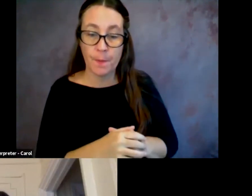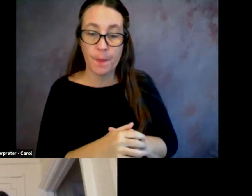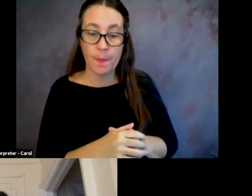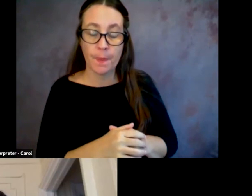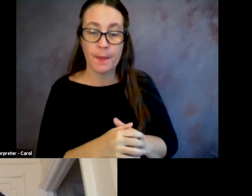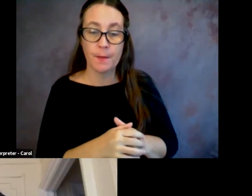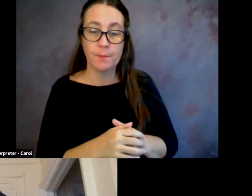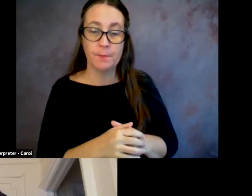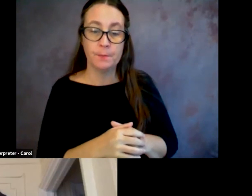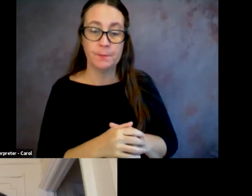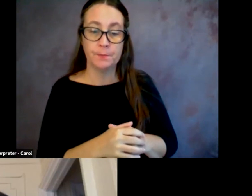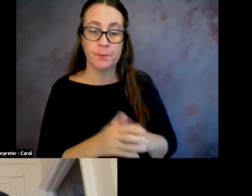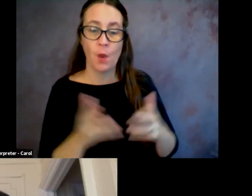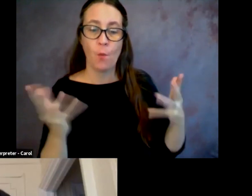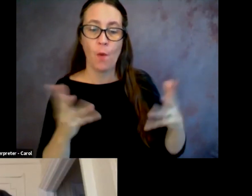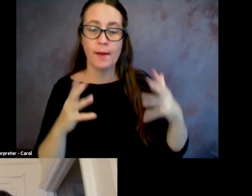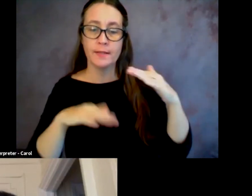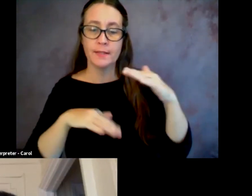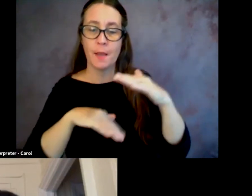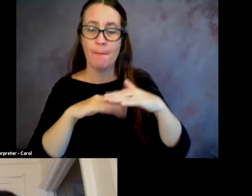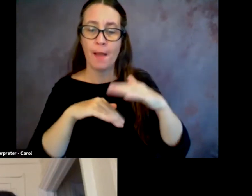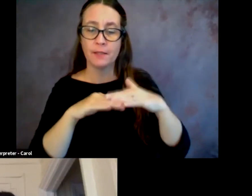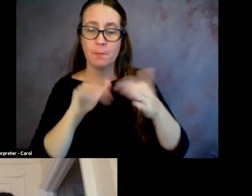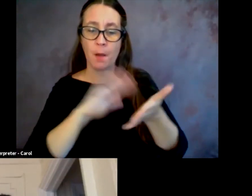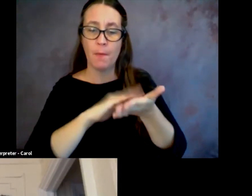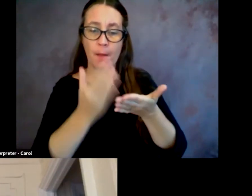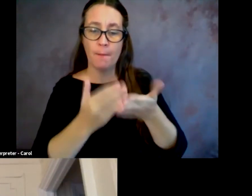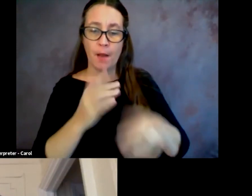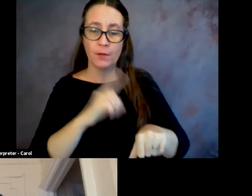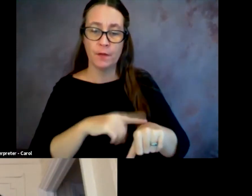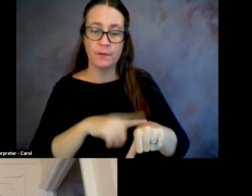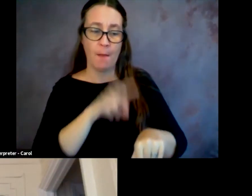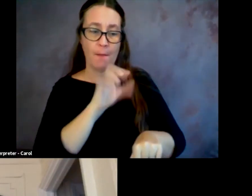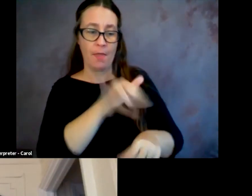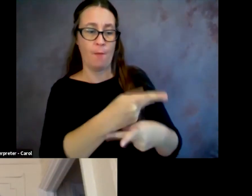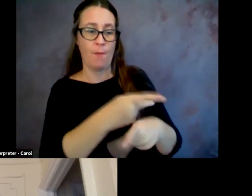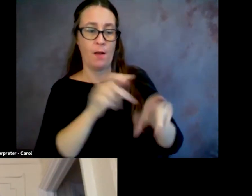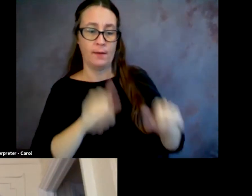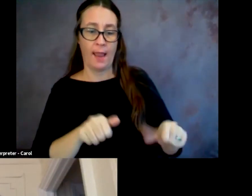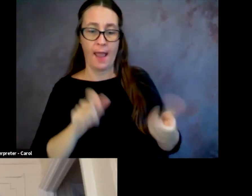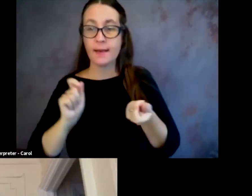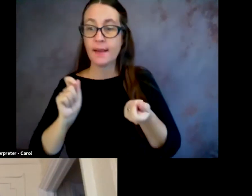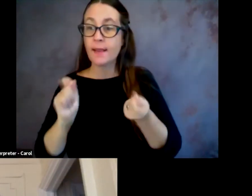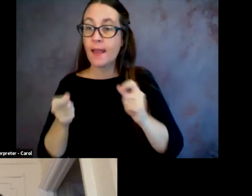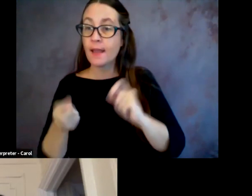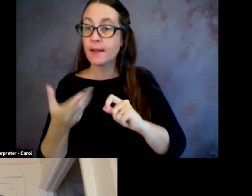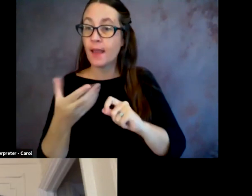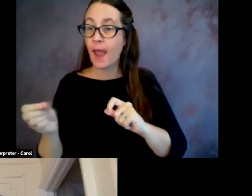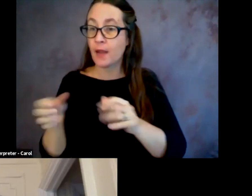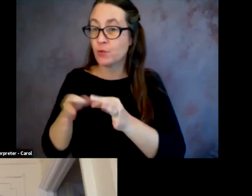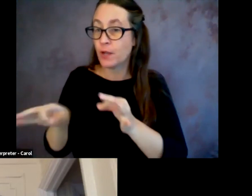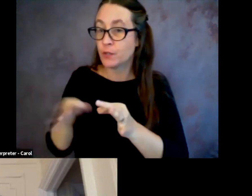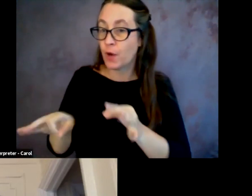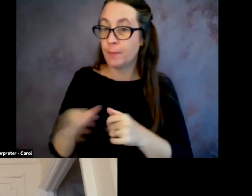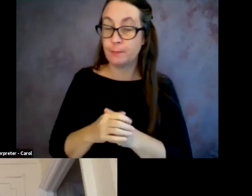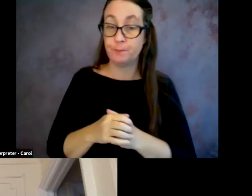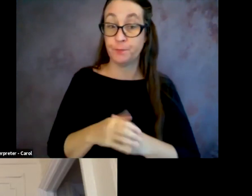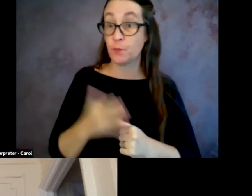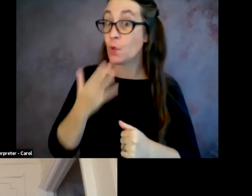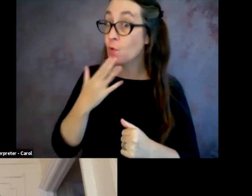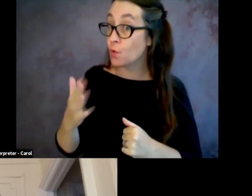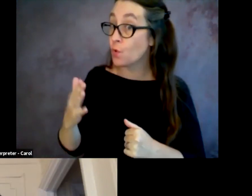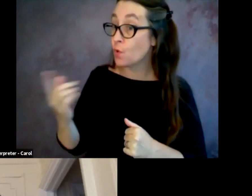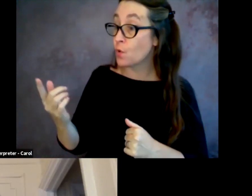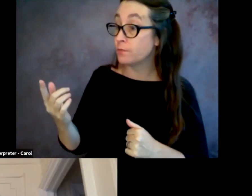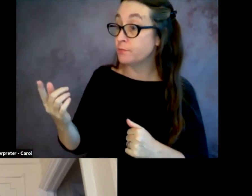time that this product can edit and transcribe? Great question. And I'm actually going to answer